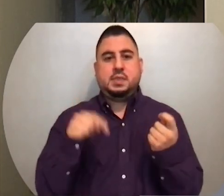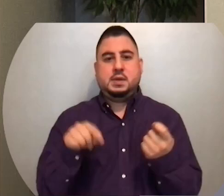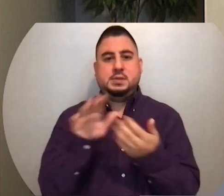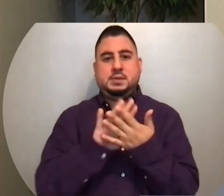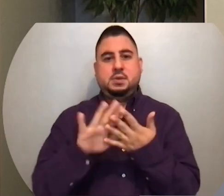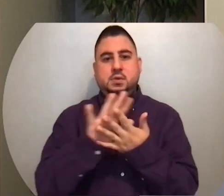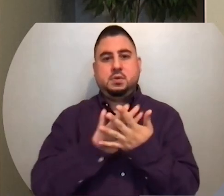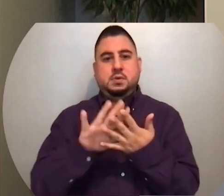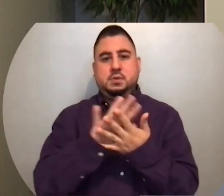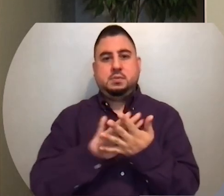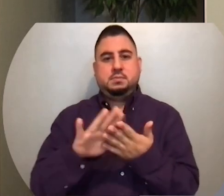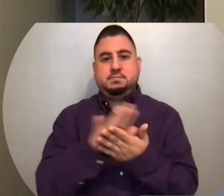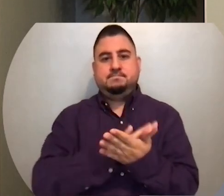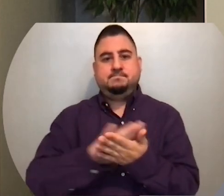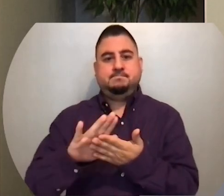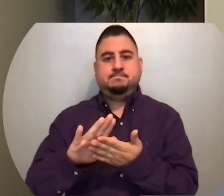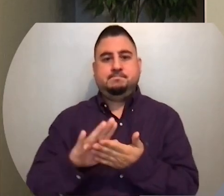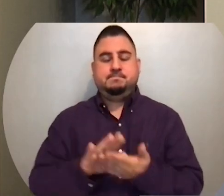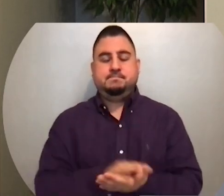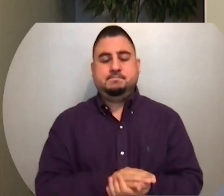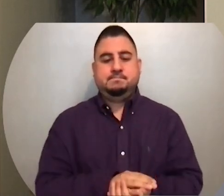sacred mysteries.